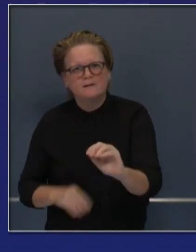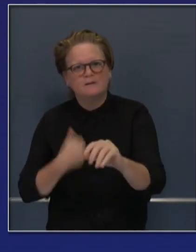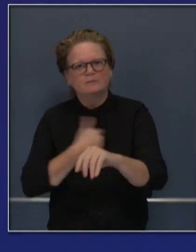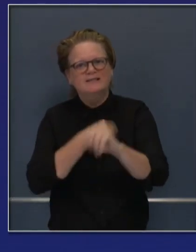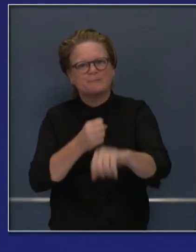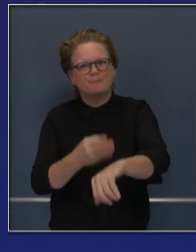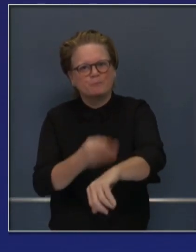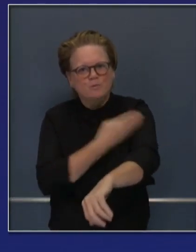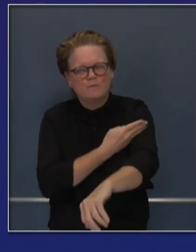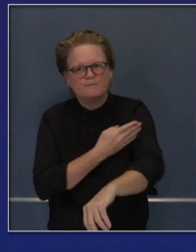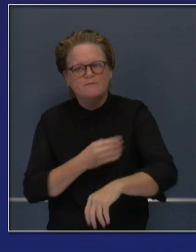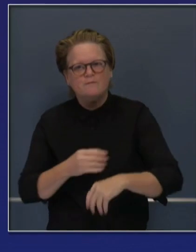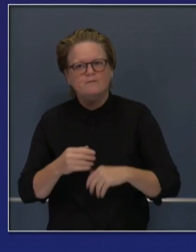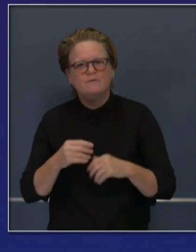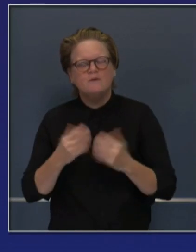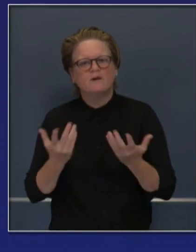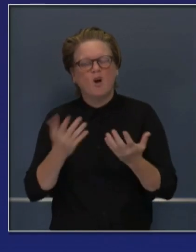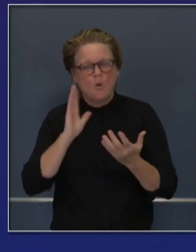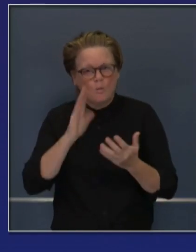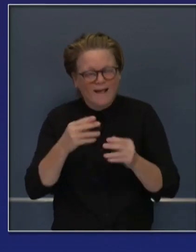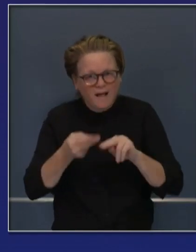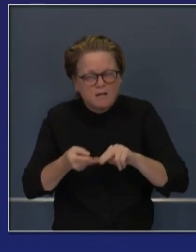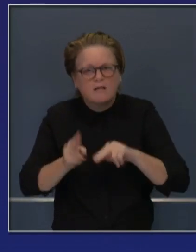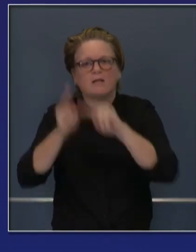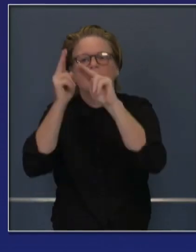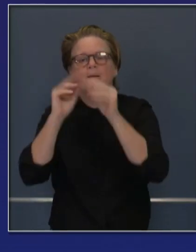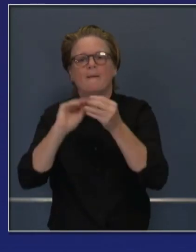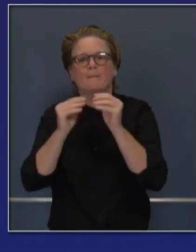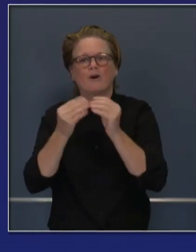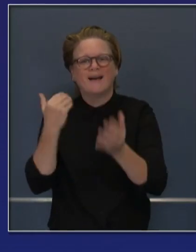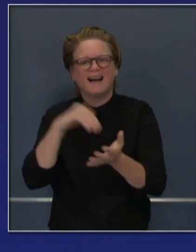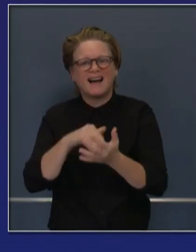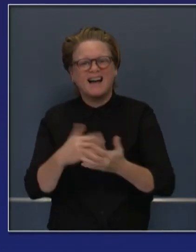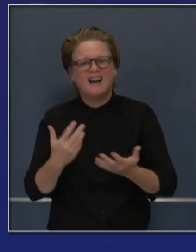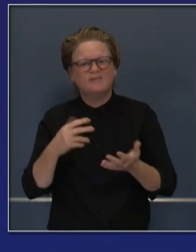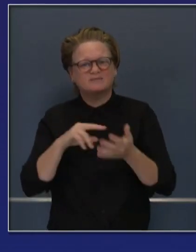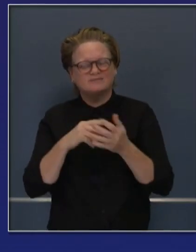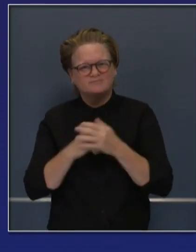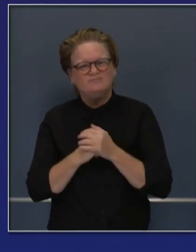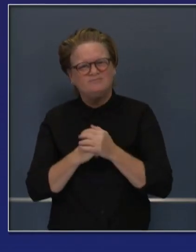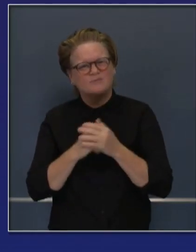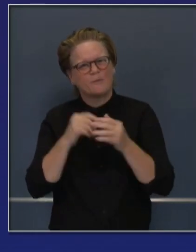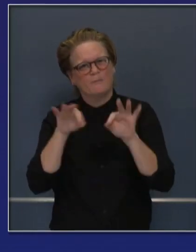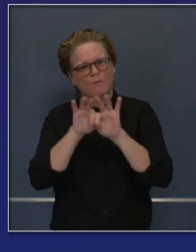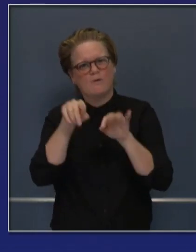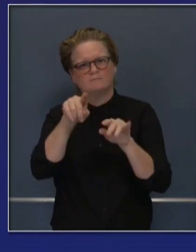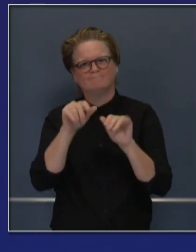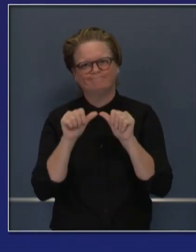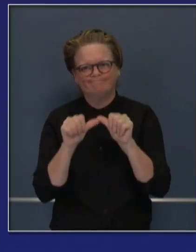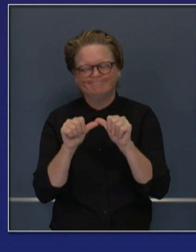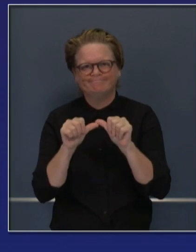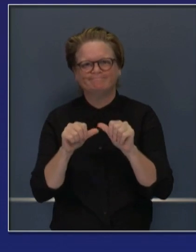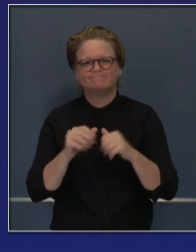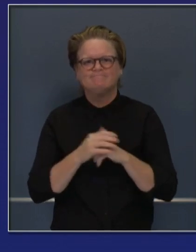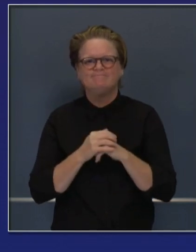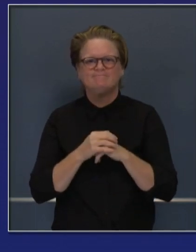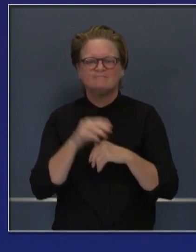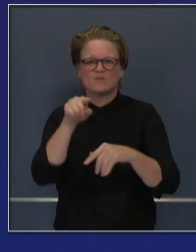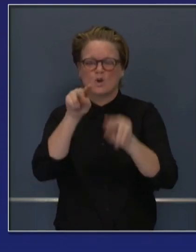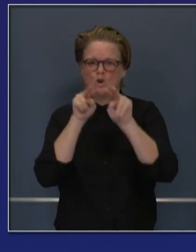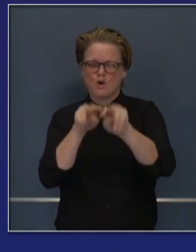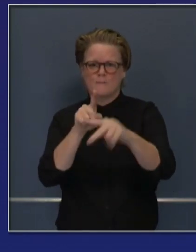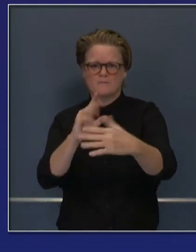acts of 40 million people that have really done justice to this very difficult period of time. You'll see, again, the average number of daily